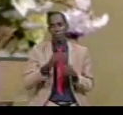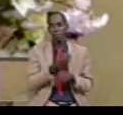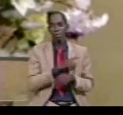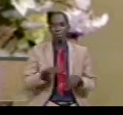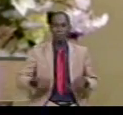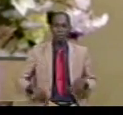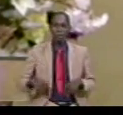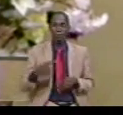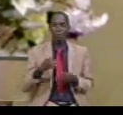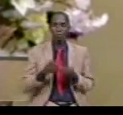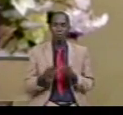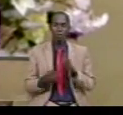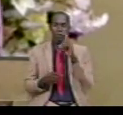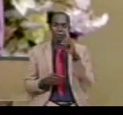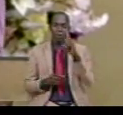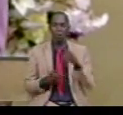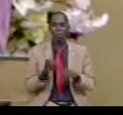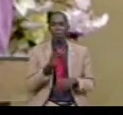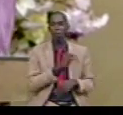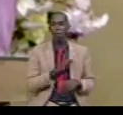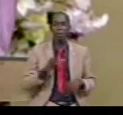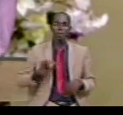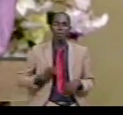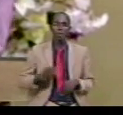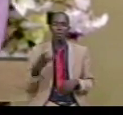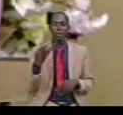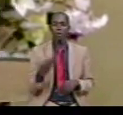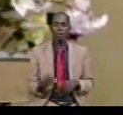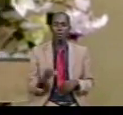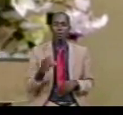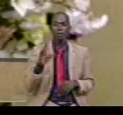one member of Deeper Life Bible Church,